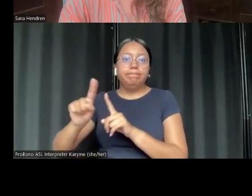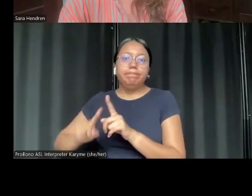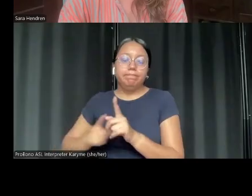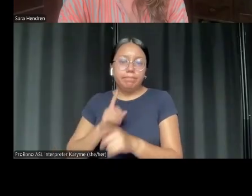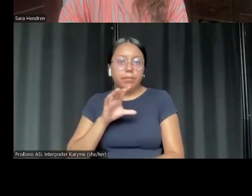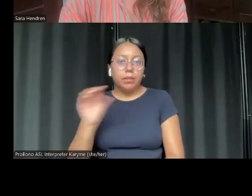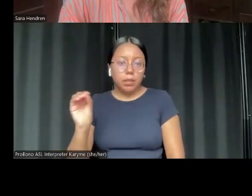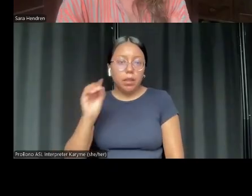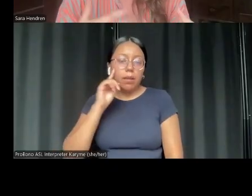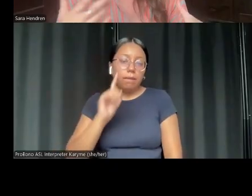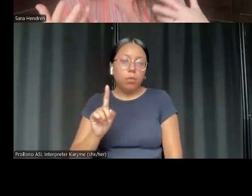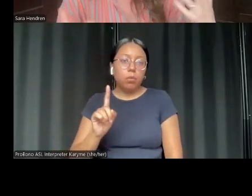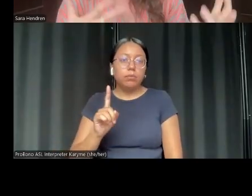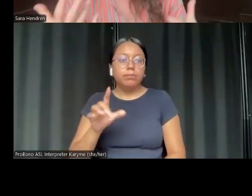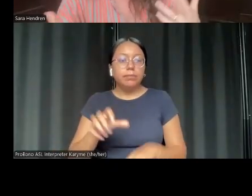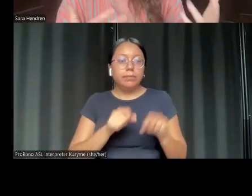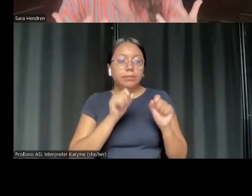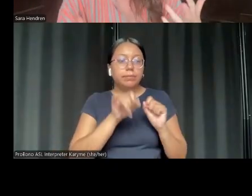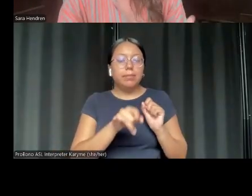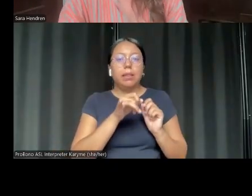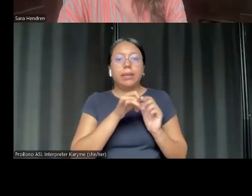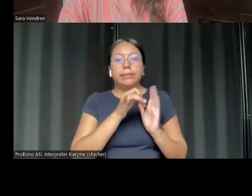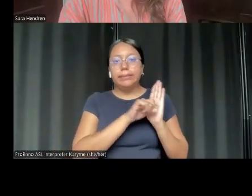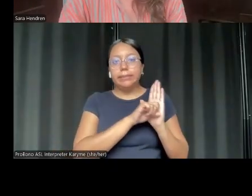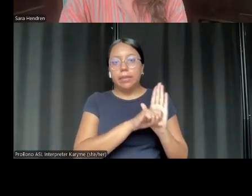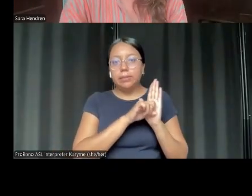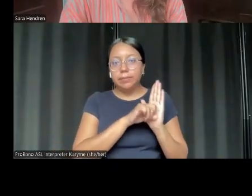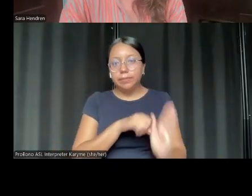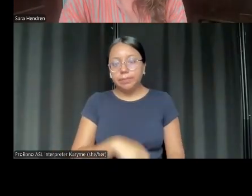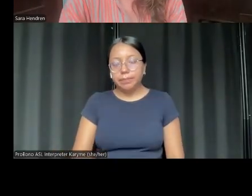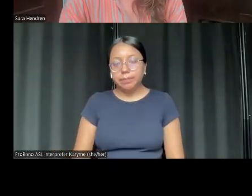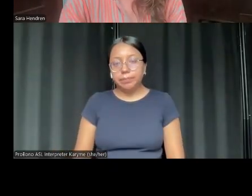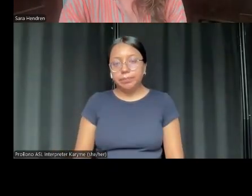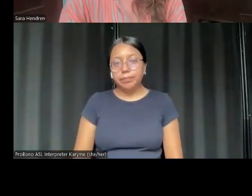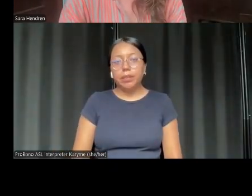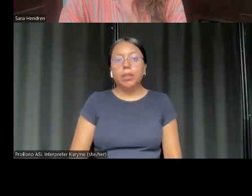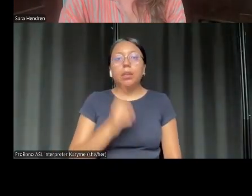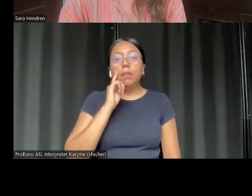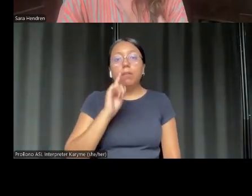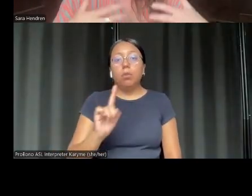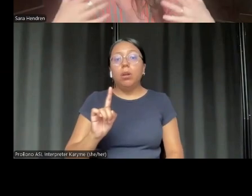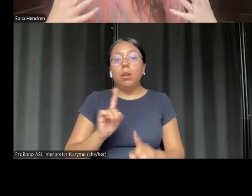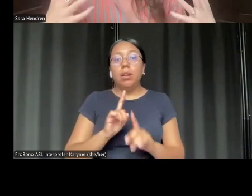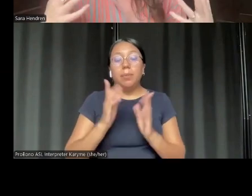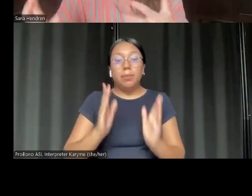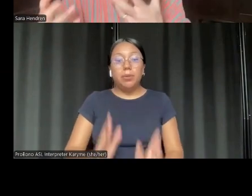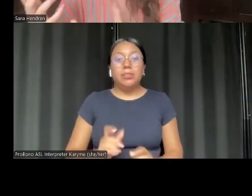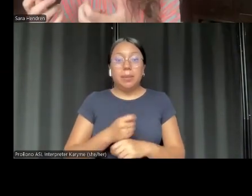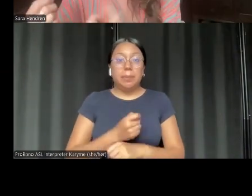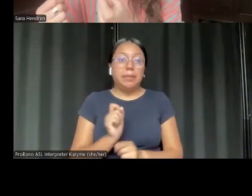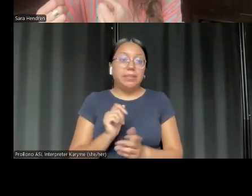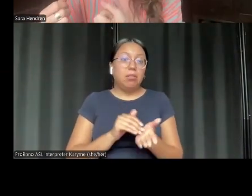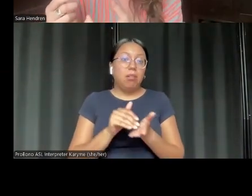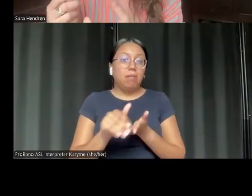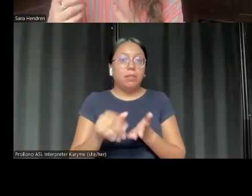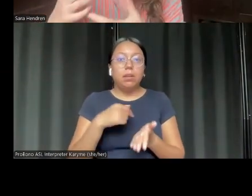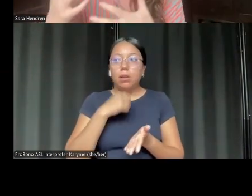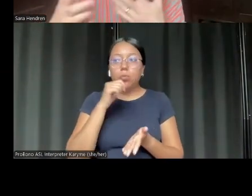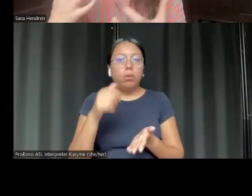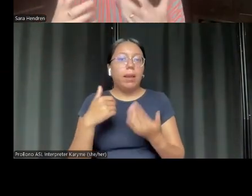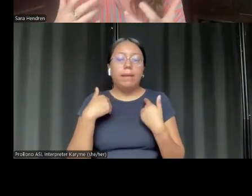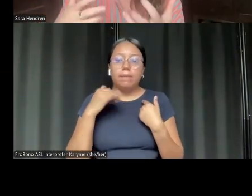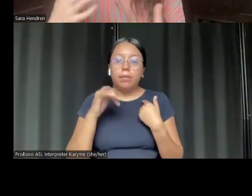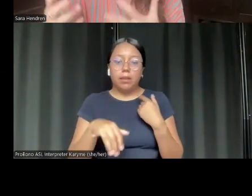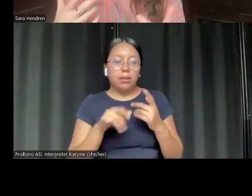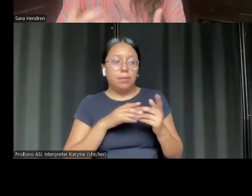sign. And I guess, as a person who makes things all the time, I don't have the luxury of being just armchair critic. I mean,